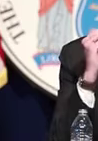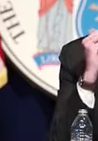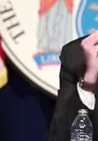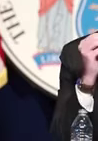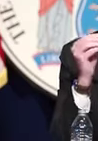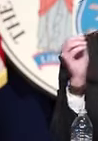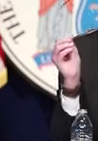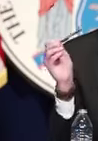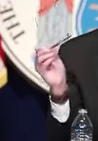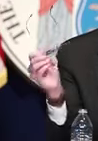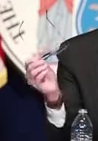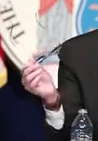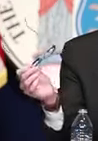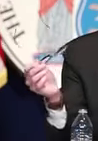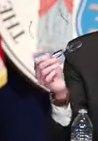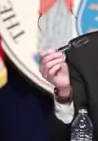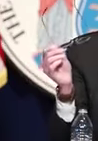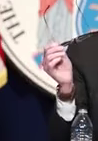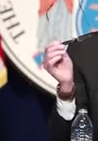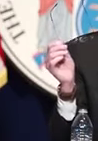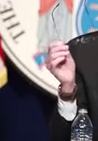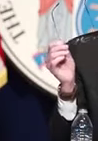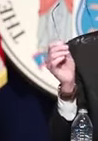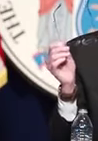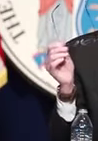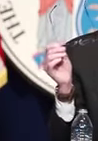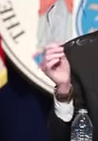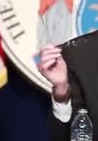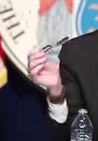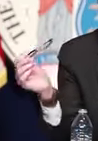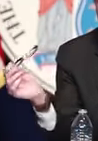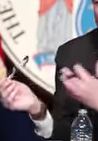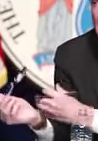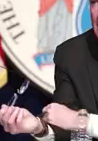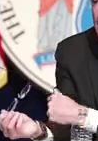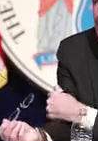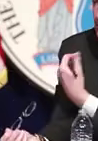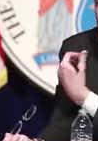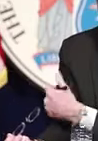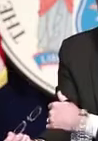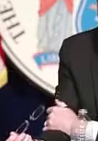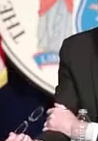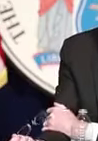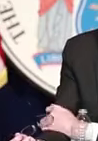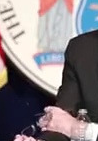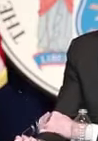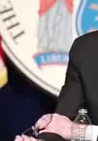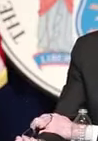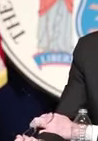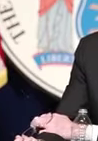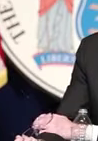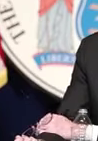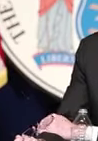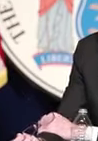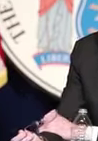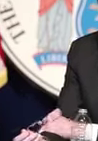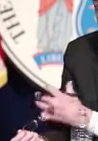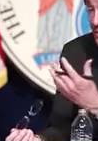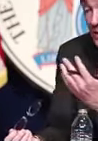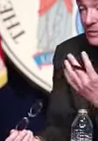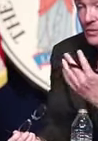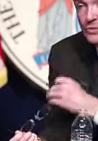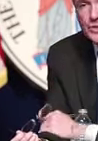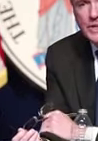an enormous amount of discussion about when are we going to peak. When can my kids, I just got another very impassioned note from a mom.